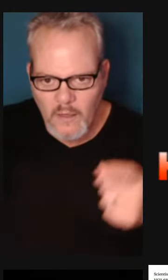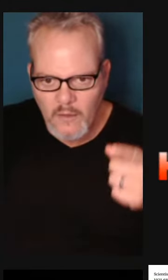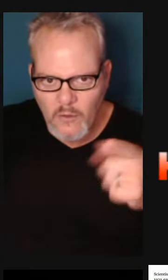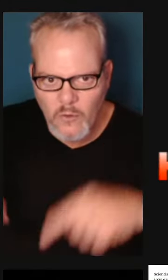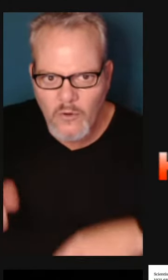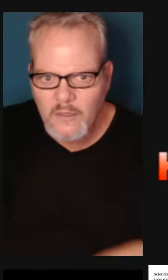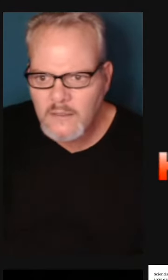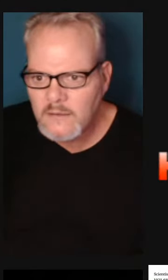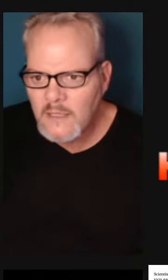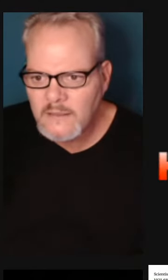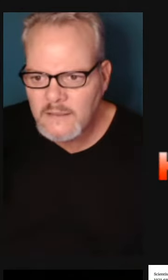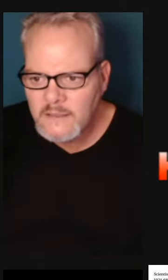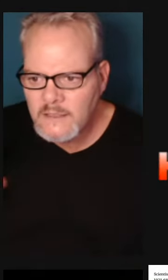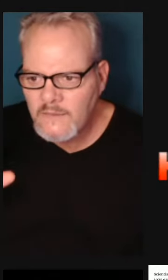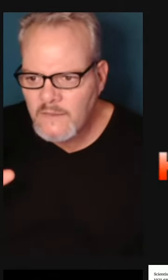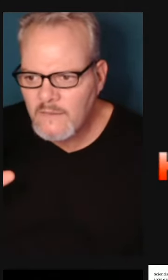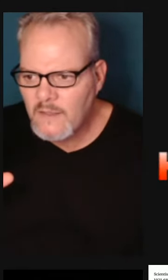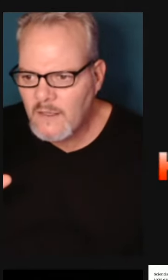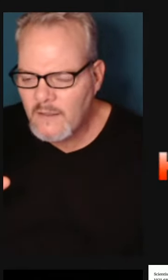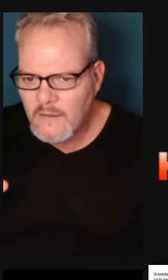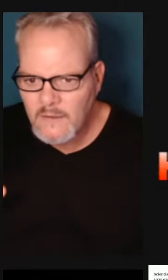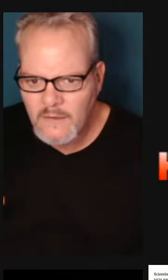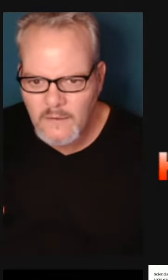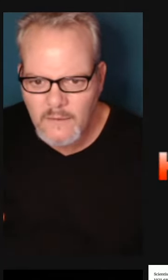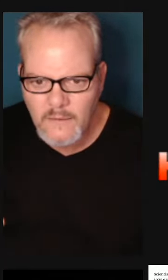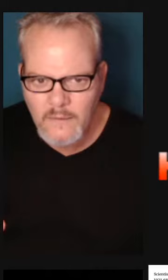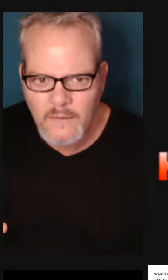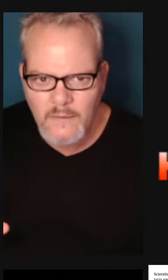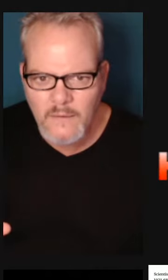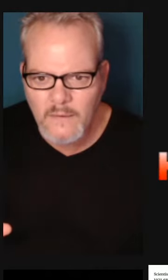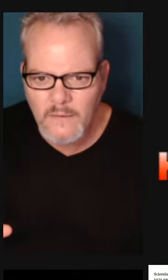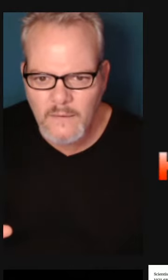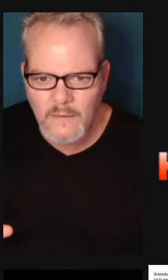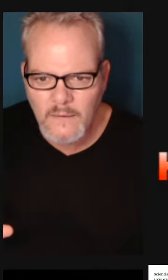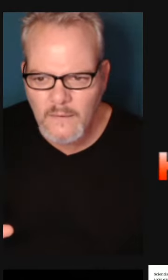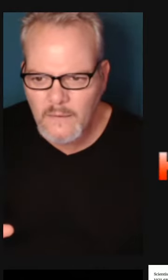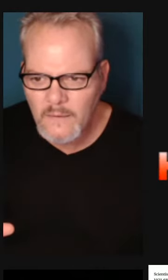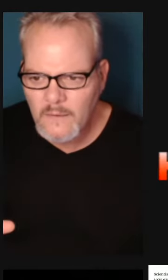So 7.7 in 75, epicentered over Kalapana.